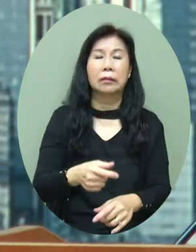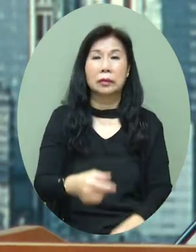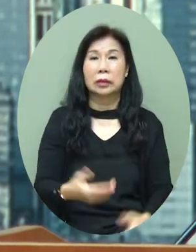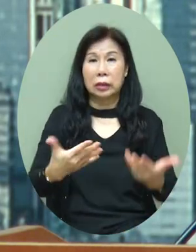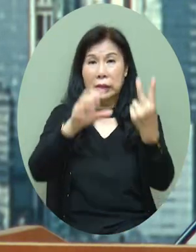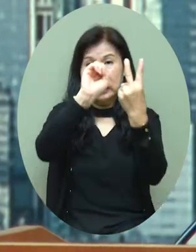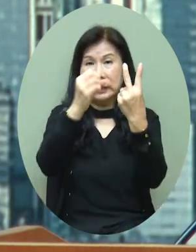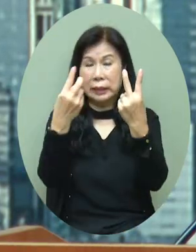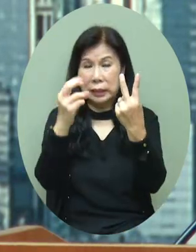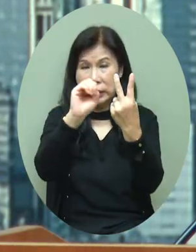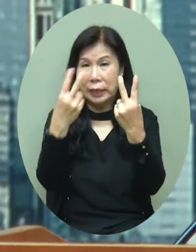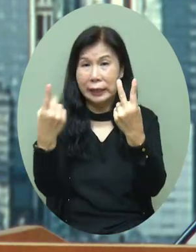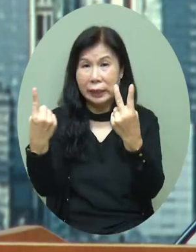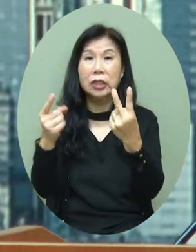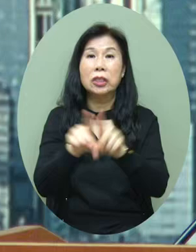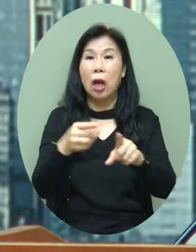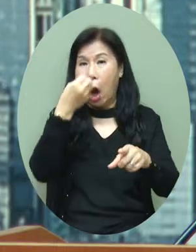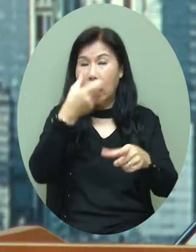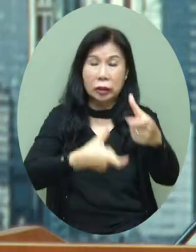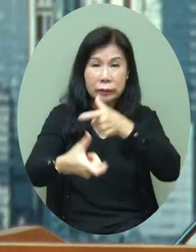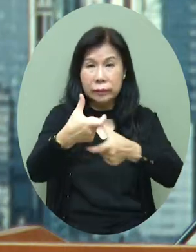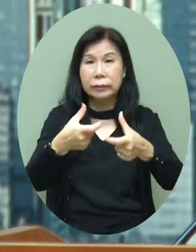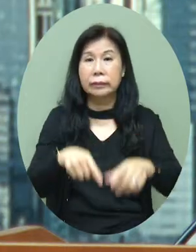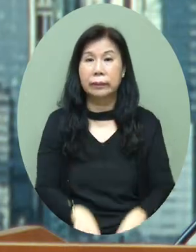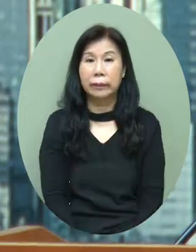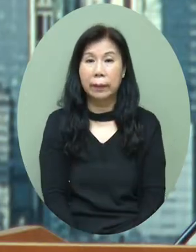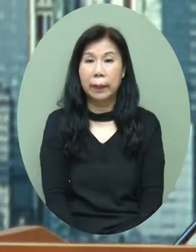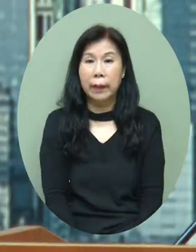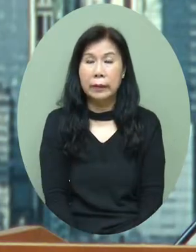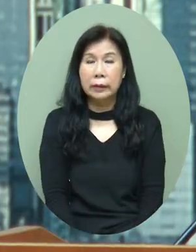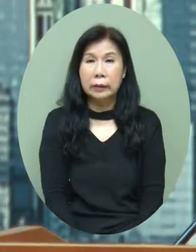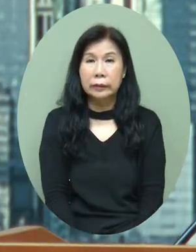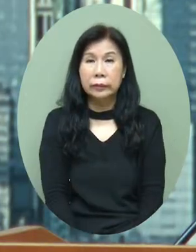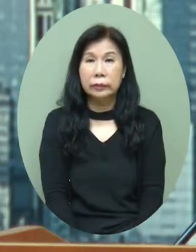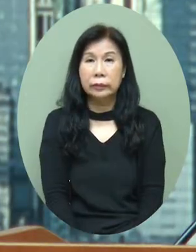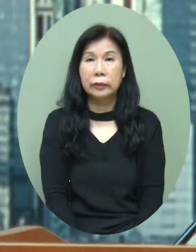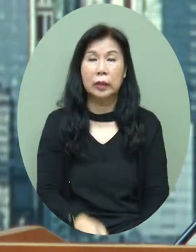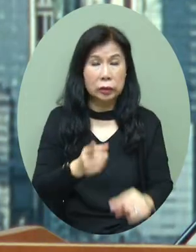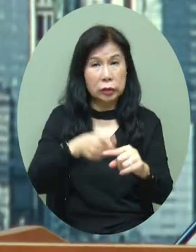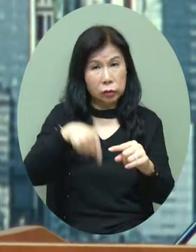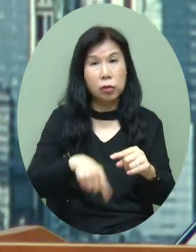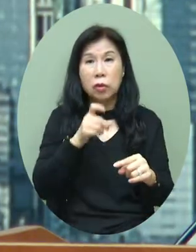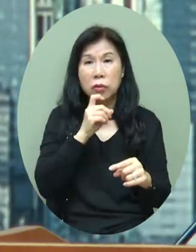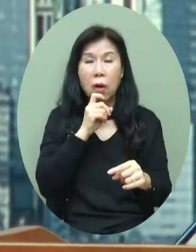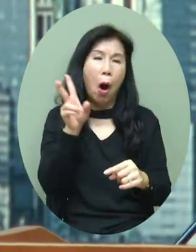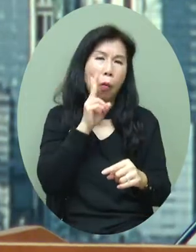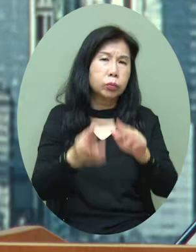2021, the economy was severely hit in the first quarter of 2022 amidst the 5th wave of the